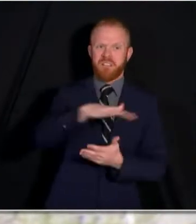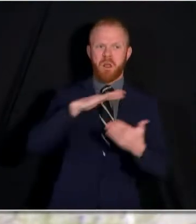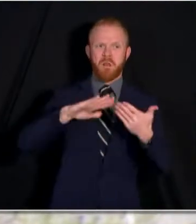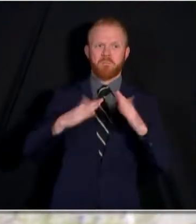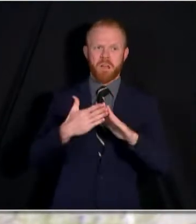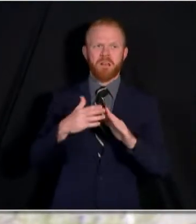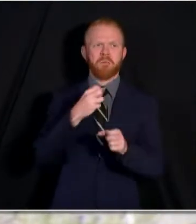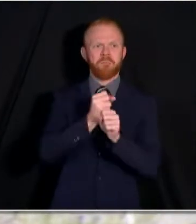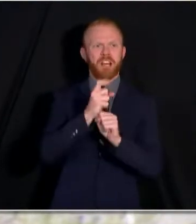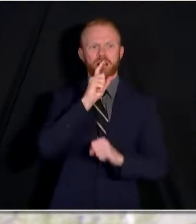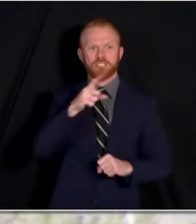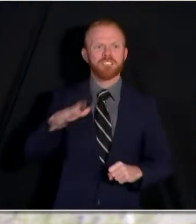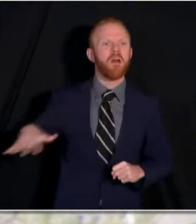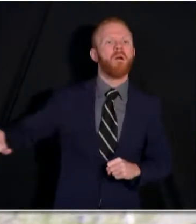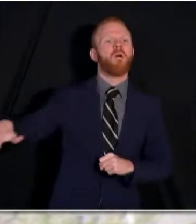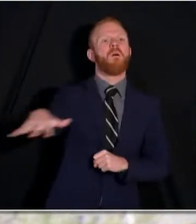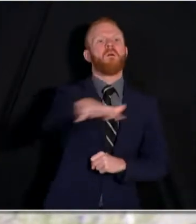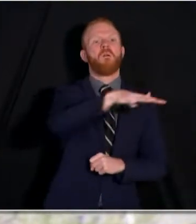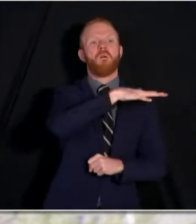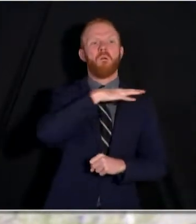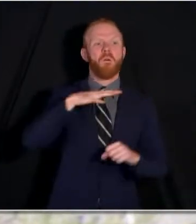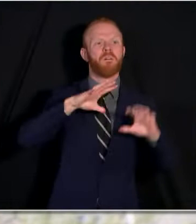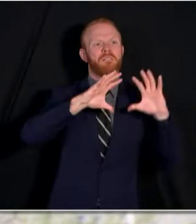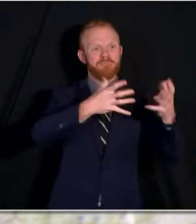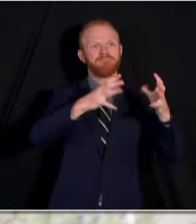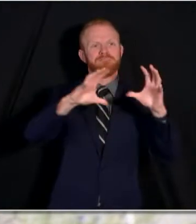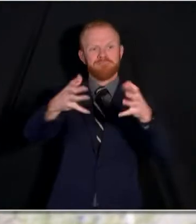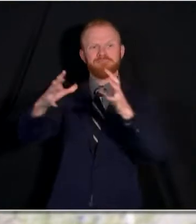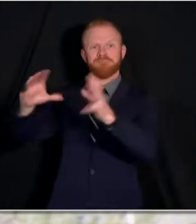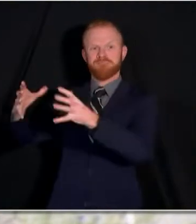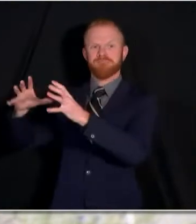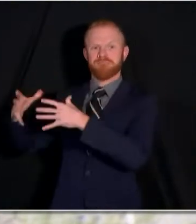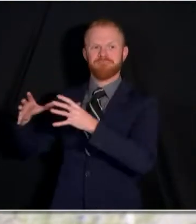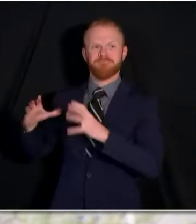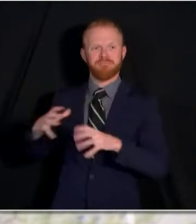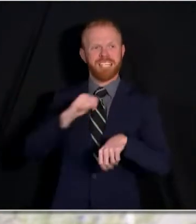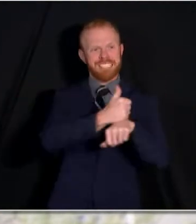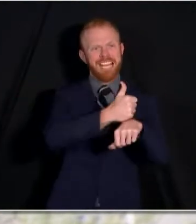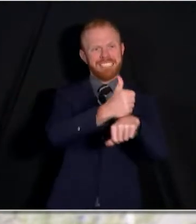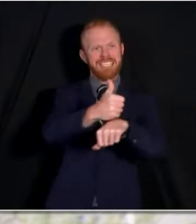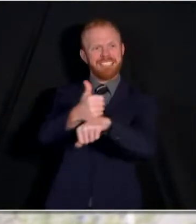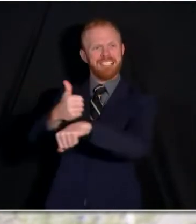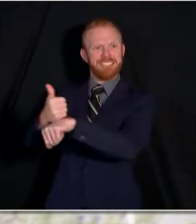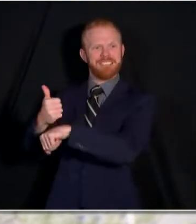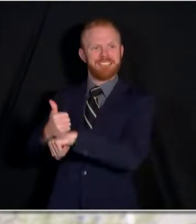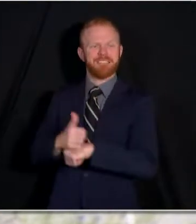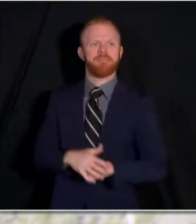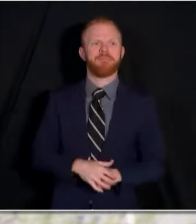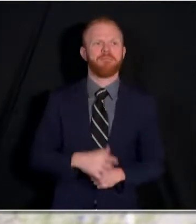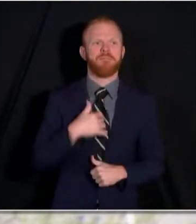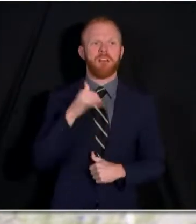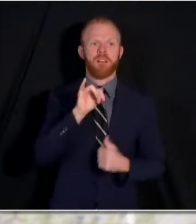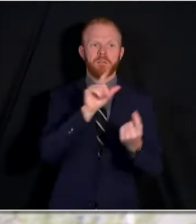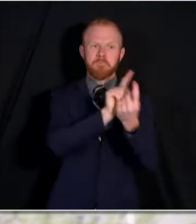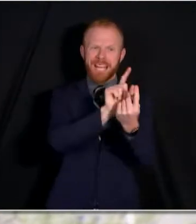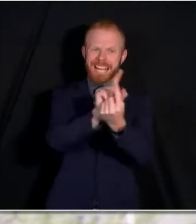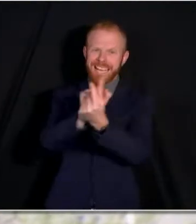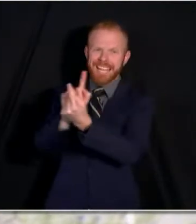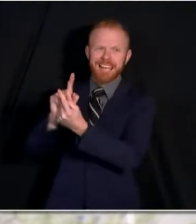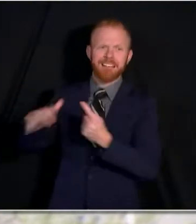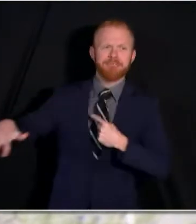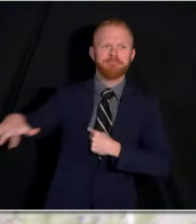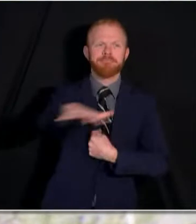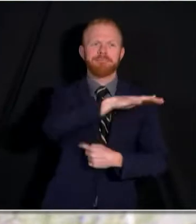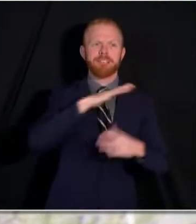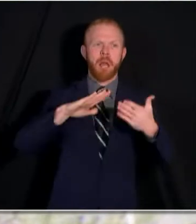the surrounding communities have access to this site and that we also meet them where the need is greatest. And that is